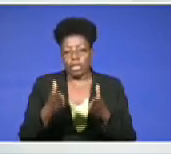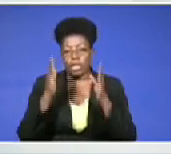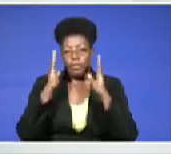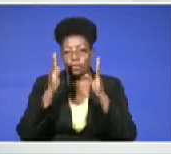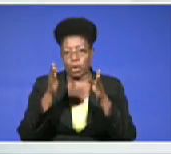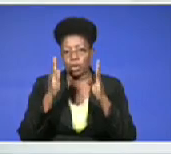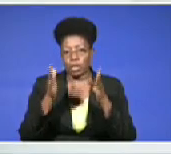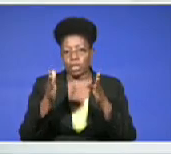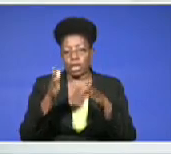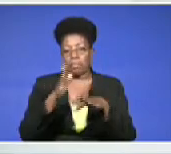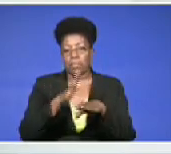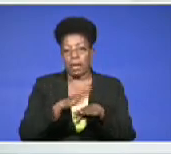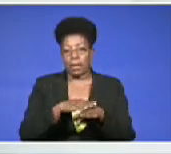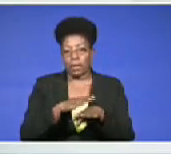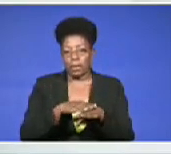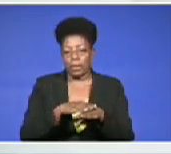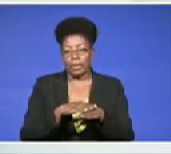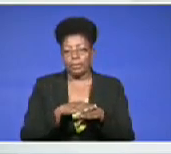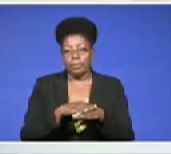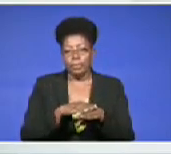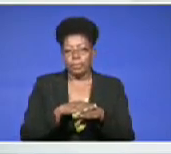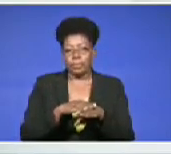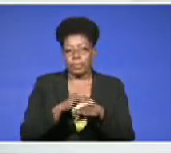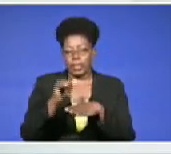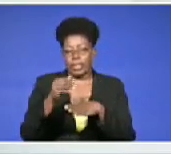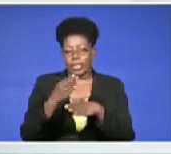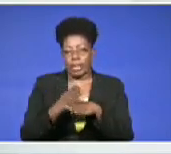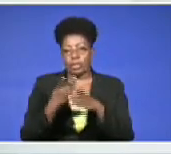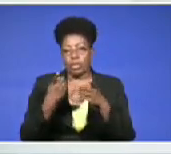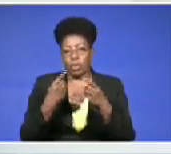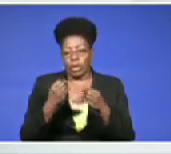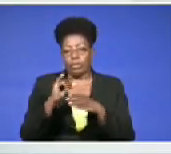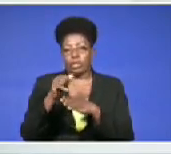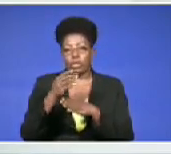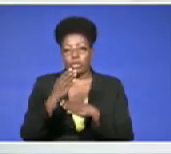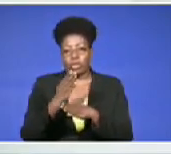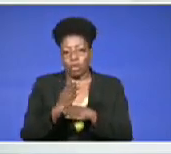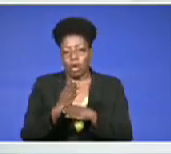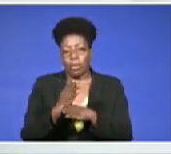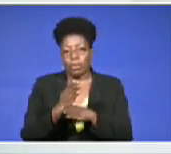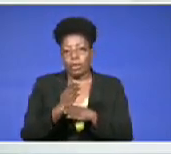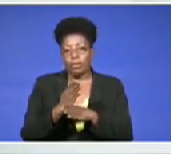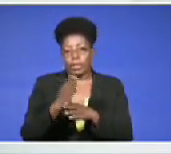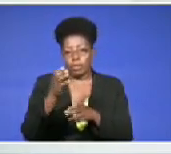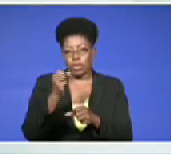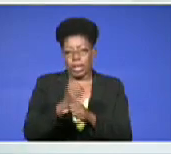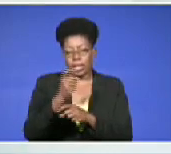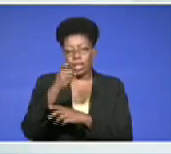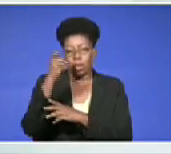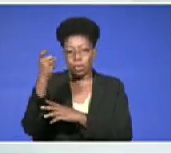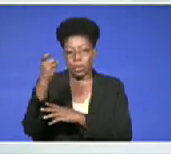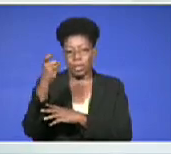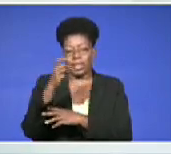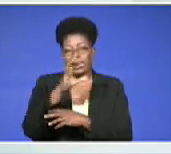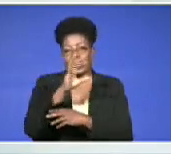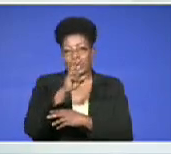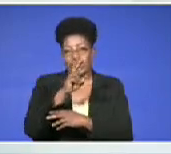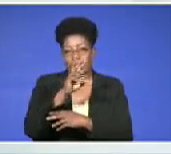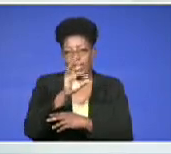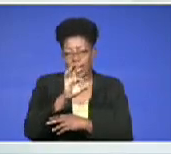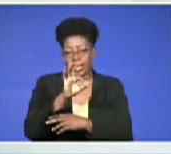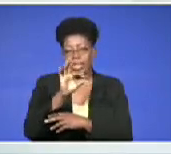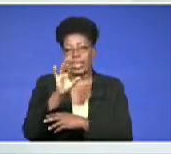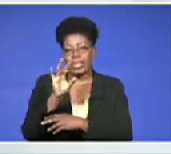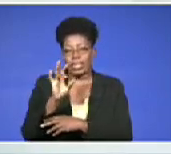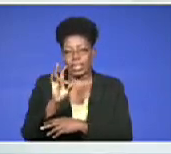get back on track was huge, and he did an unbelievable job helping them secure the win. Roberts is currently the 97th-ranked player